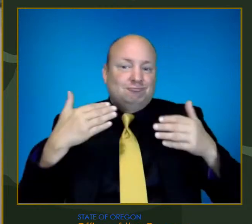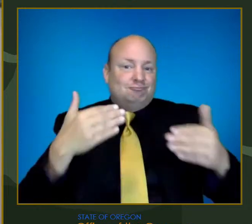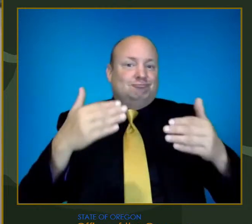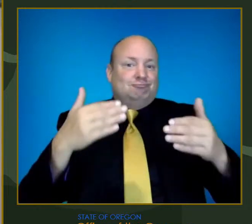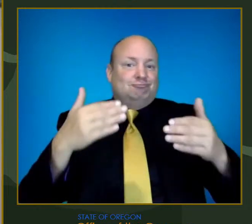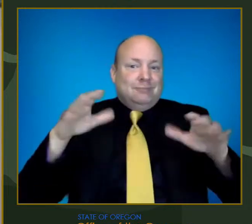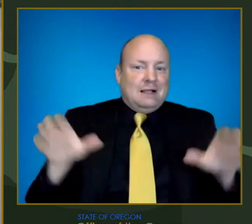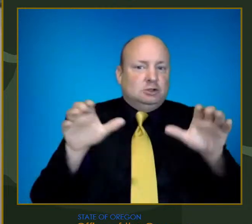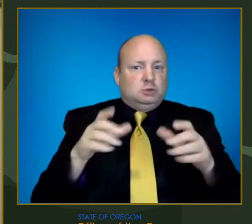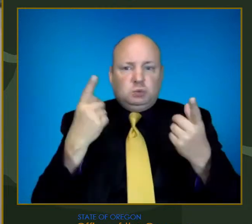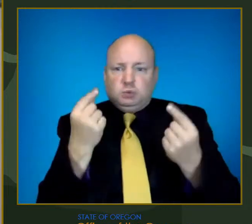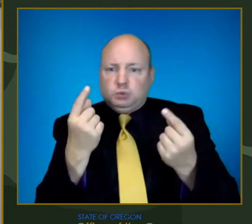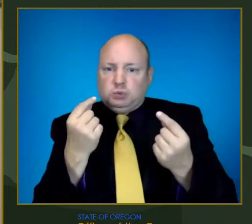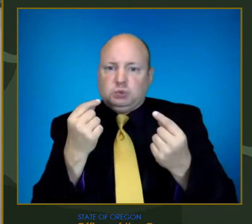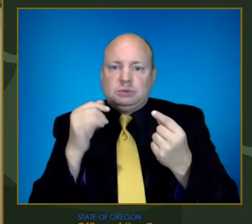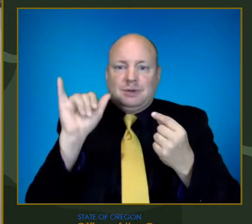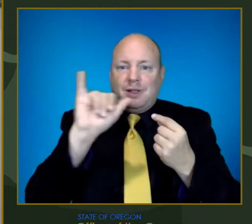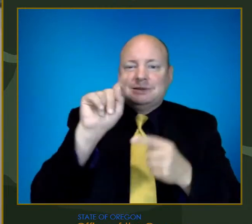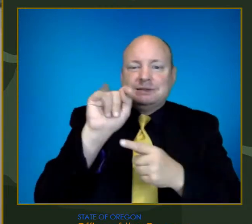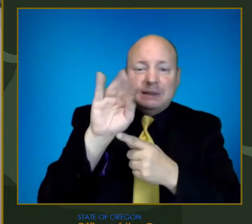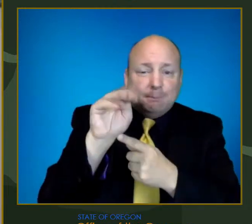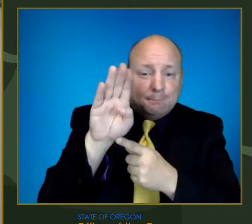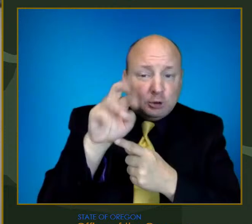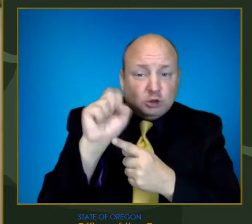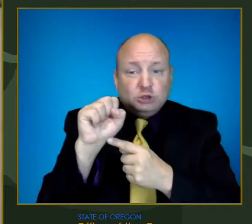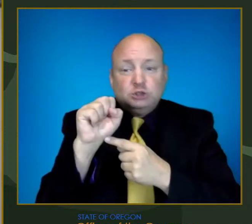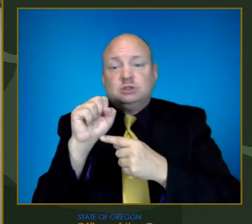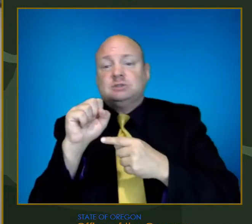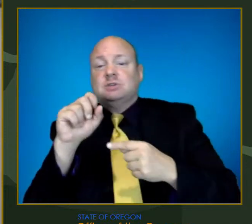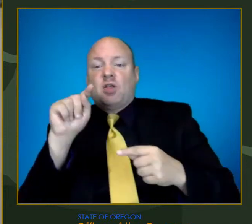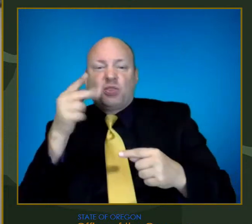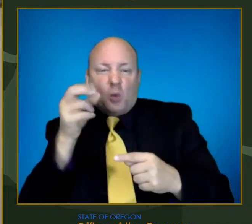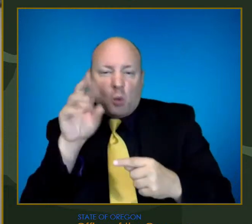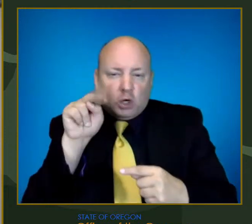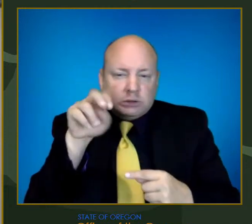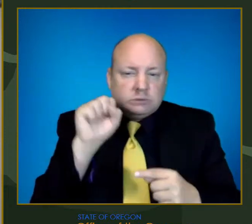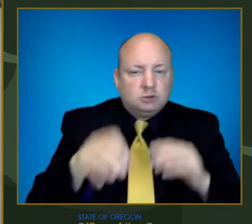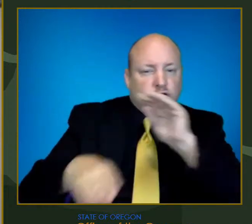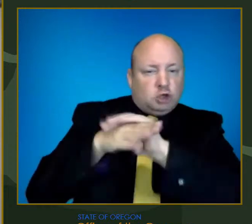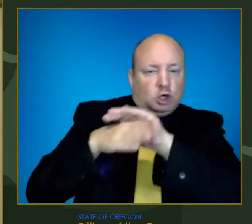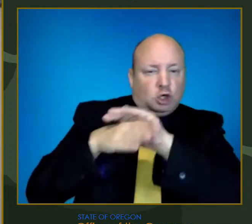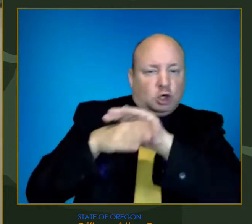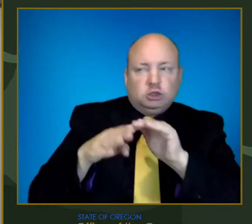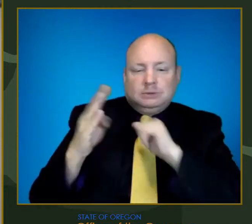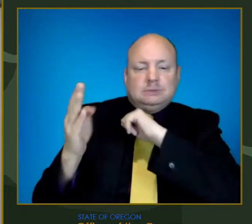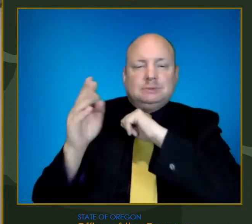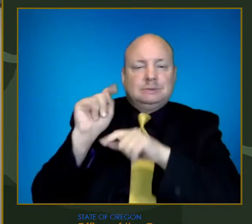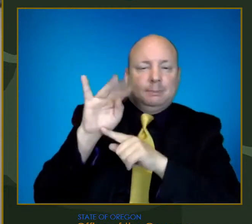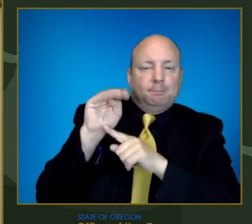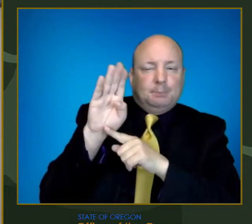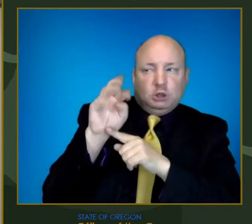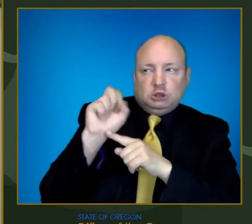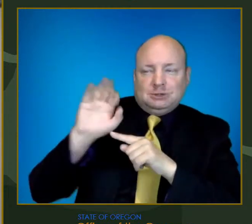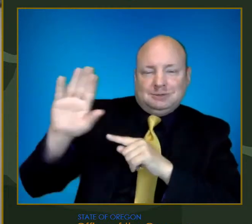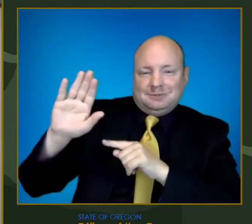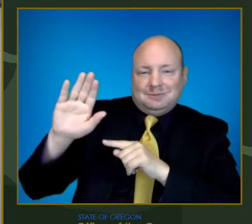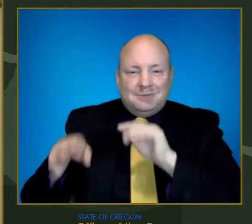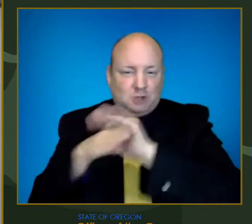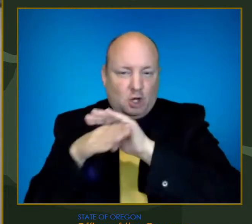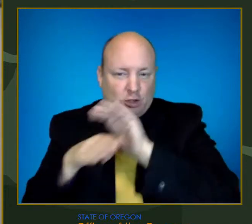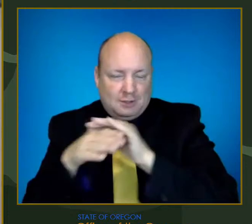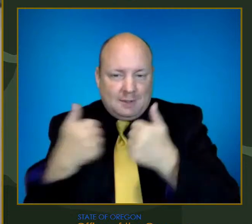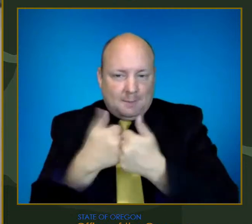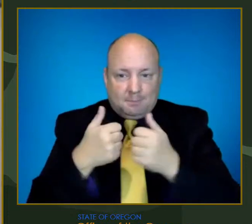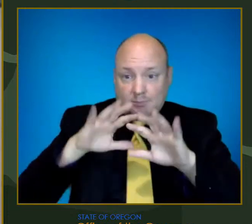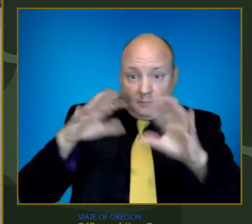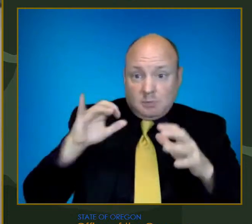Thorns are requiring either proof of vaccination or a test within 48 hours. So